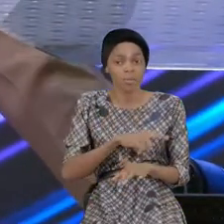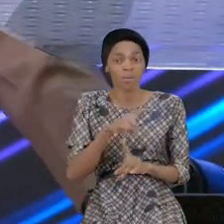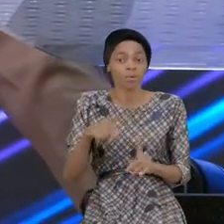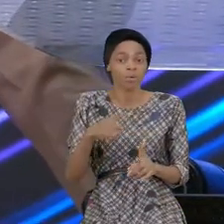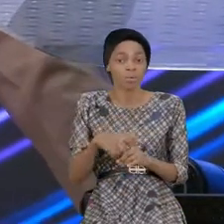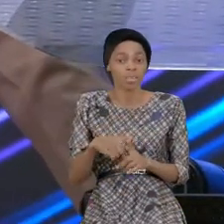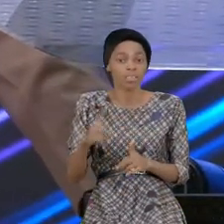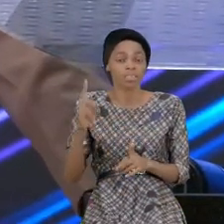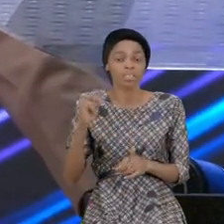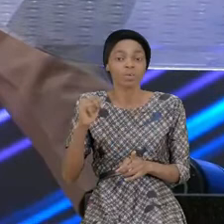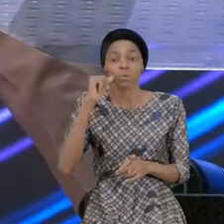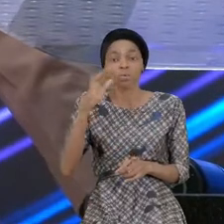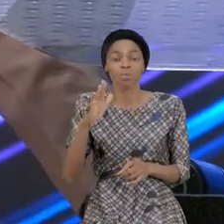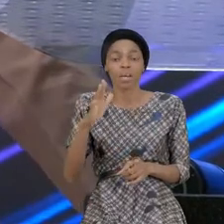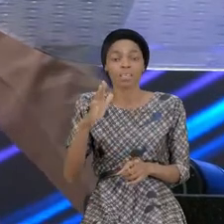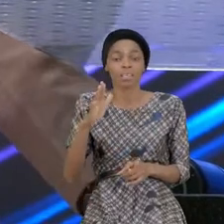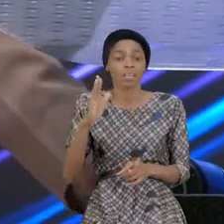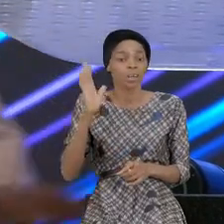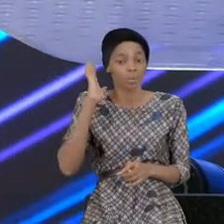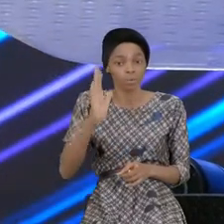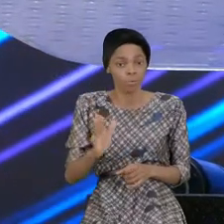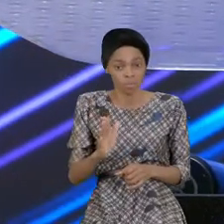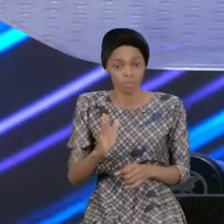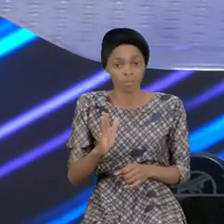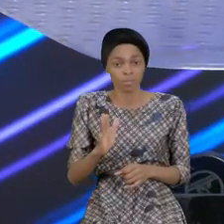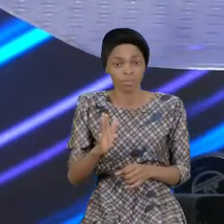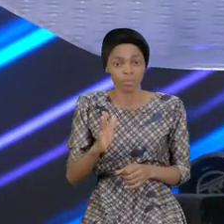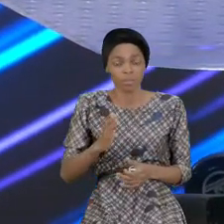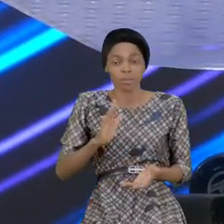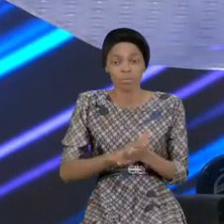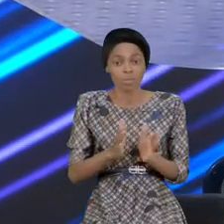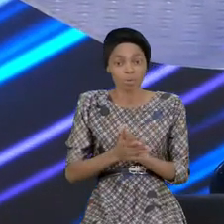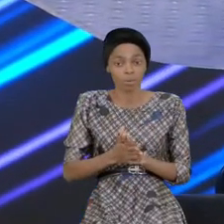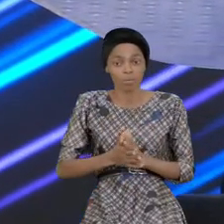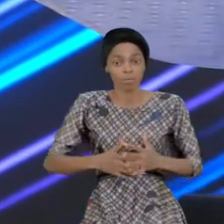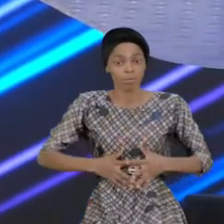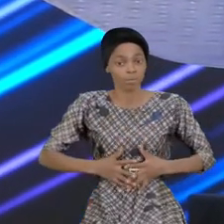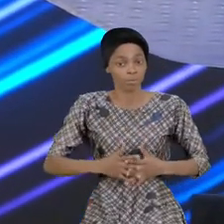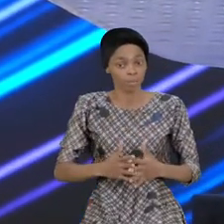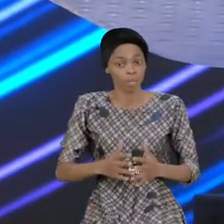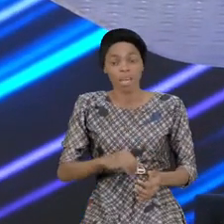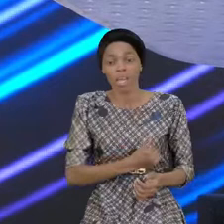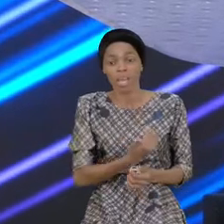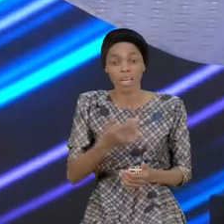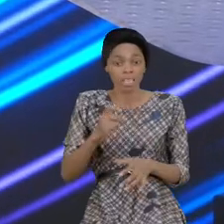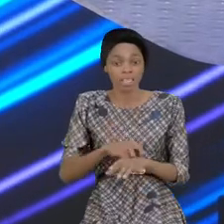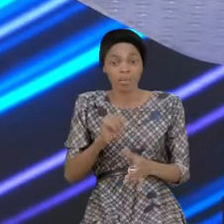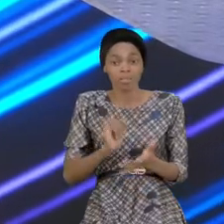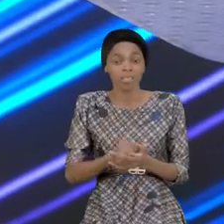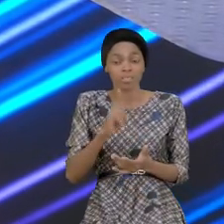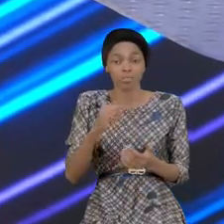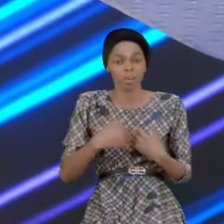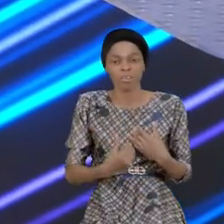can conceive, every time that you have disagreement on flimsy